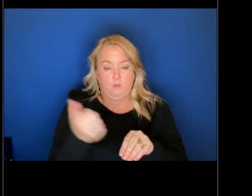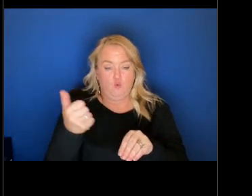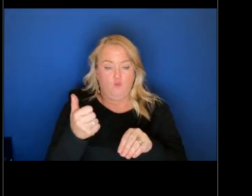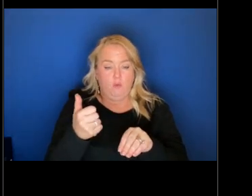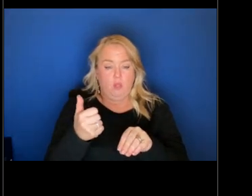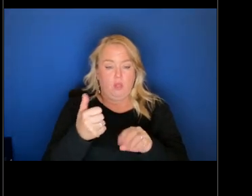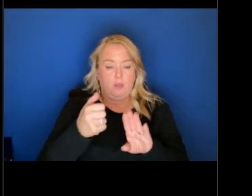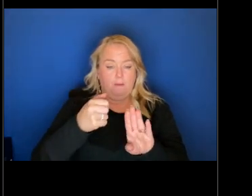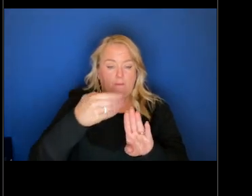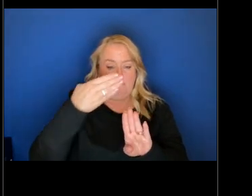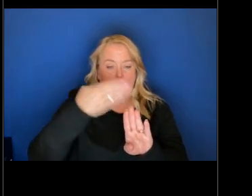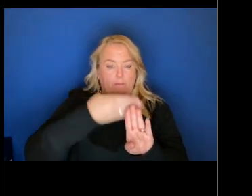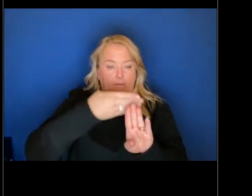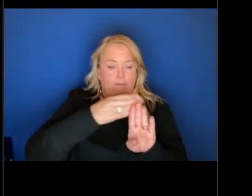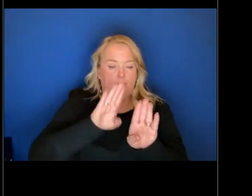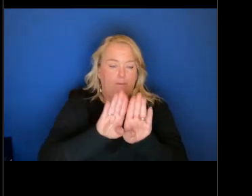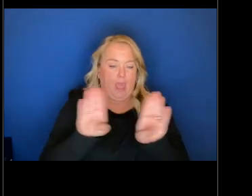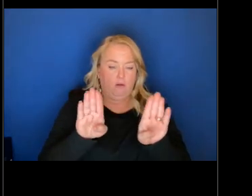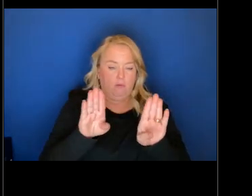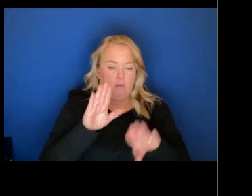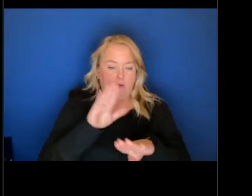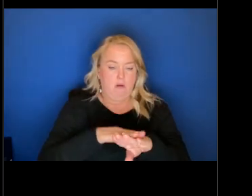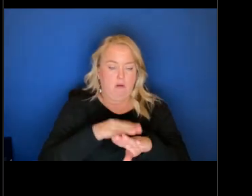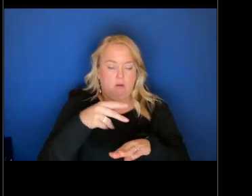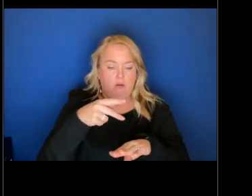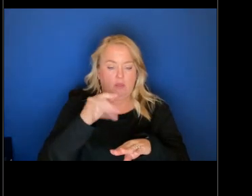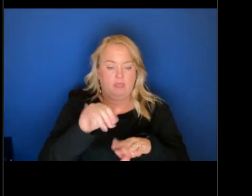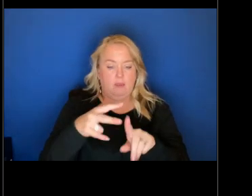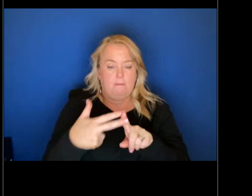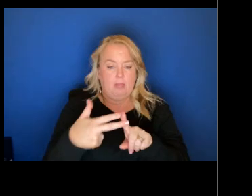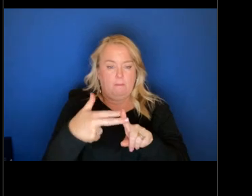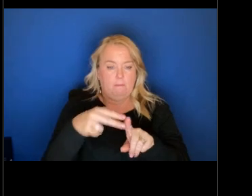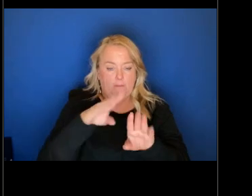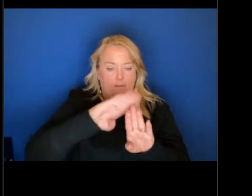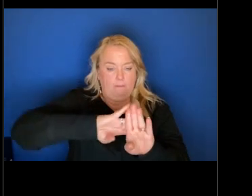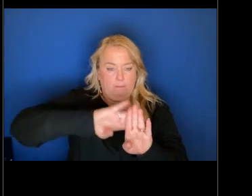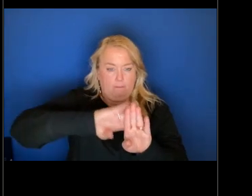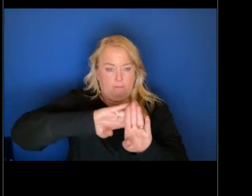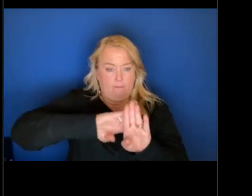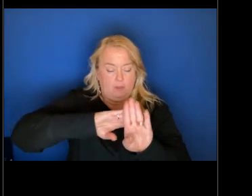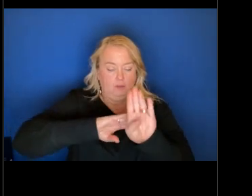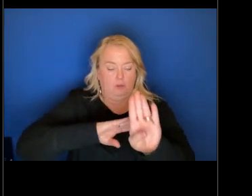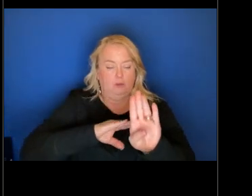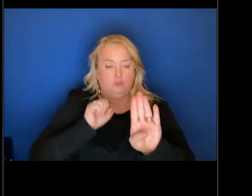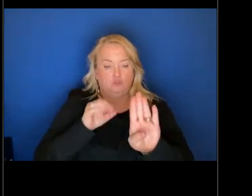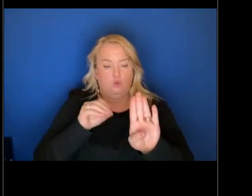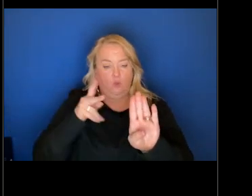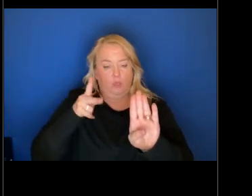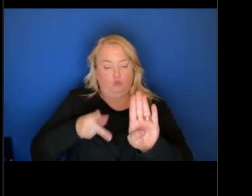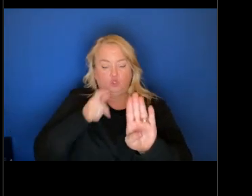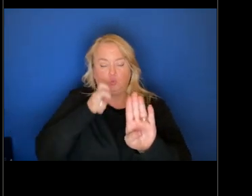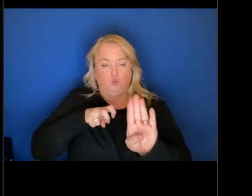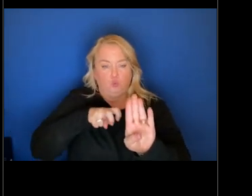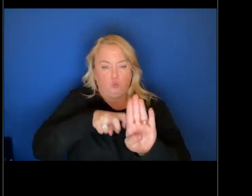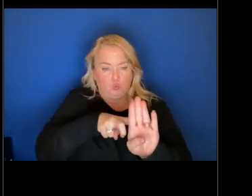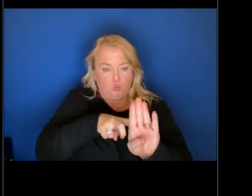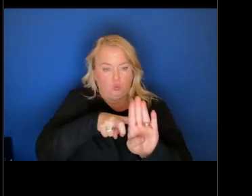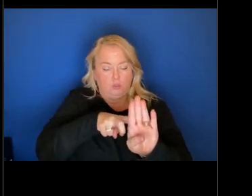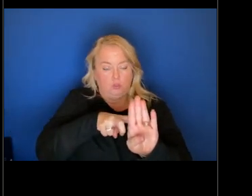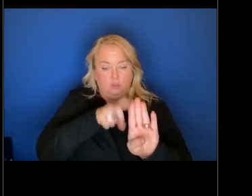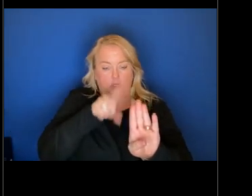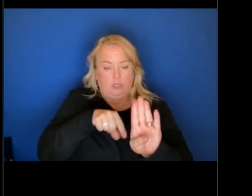the plumbing. This panel shields the seated user from exposed pipes and hides the